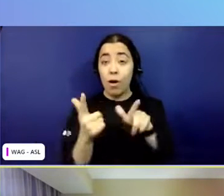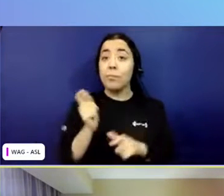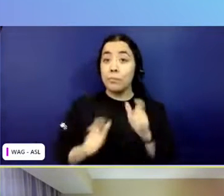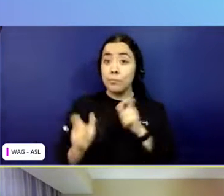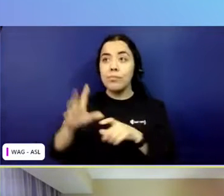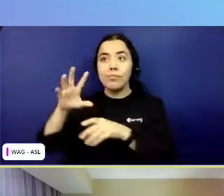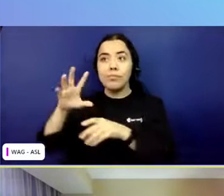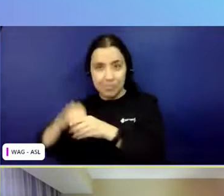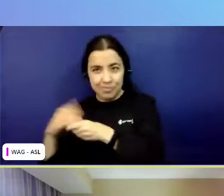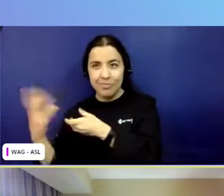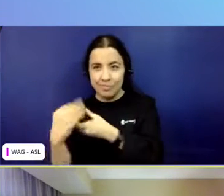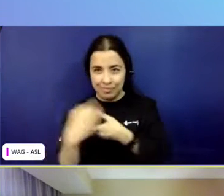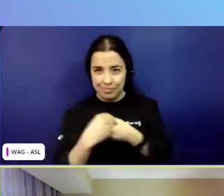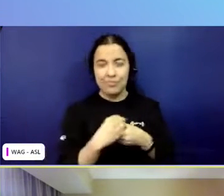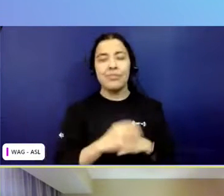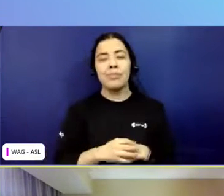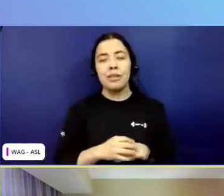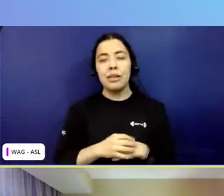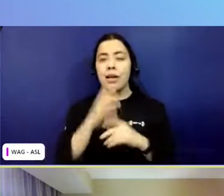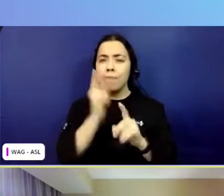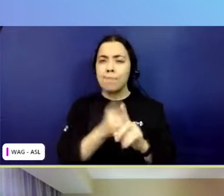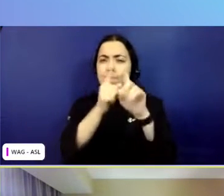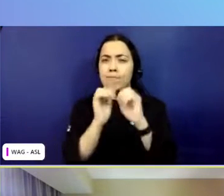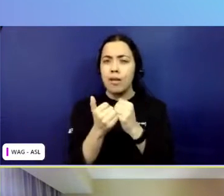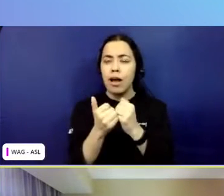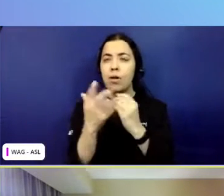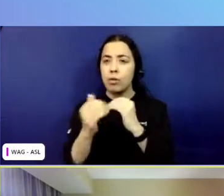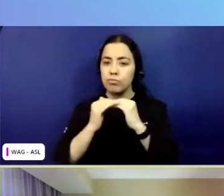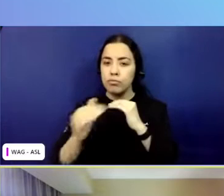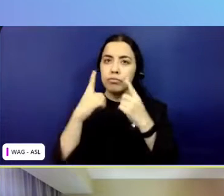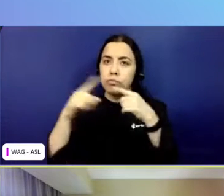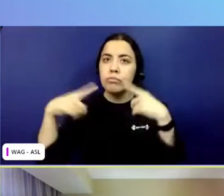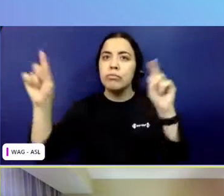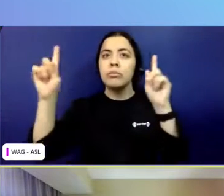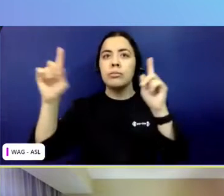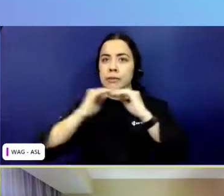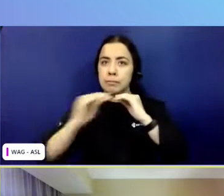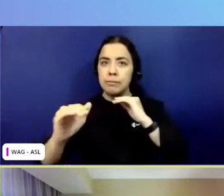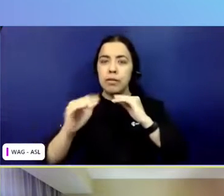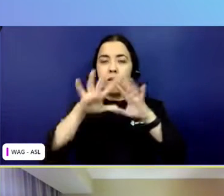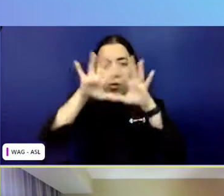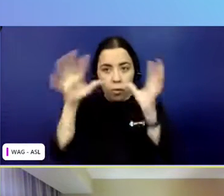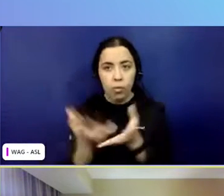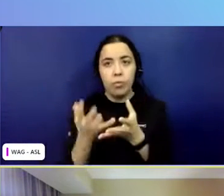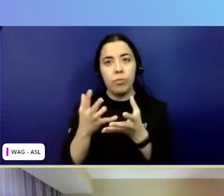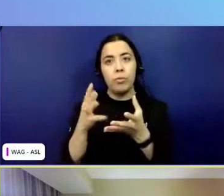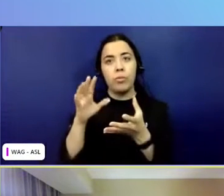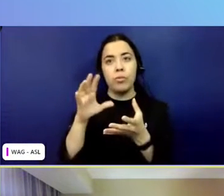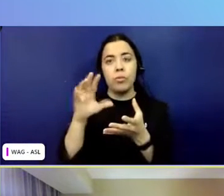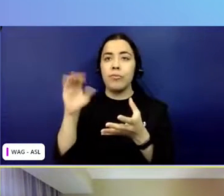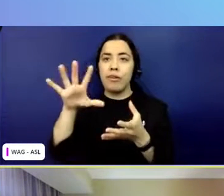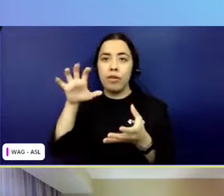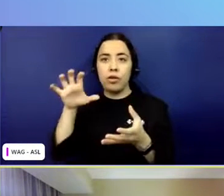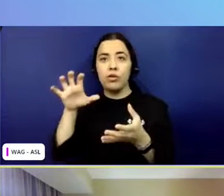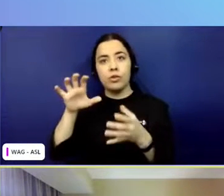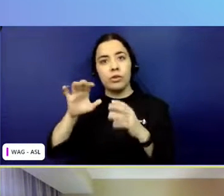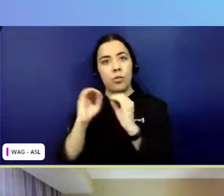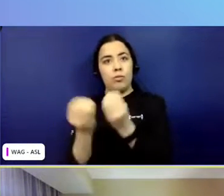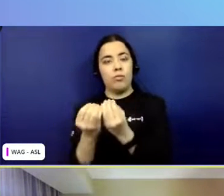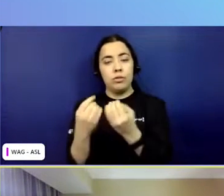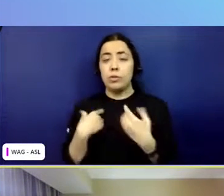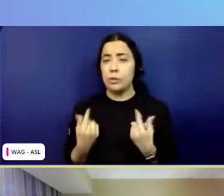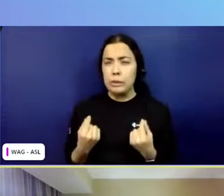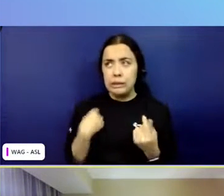and ensure scalability and sustainability across a global Fortune 500 organization, one challenge was to